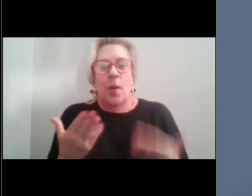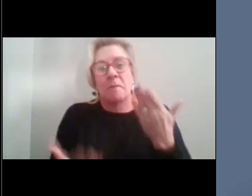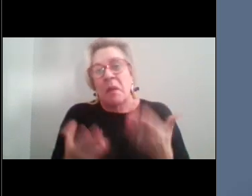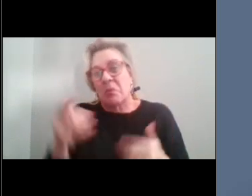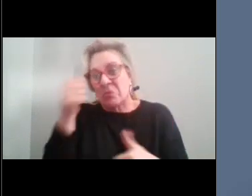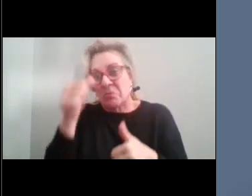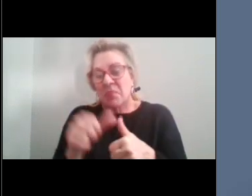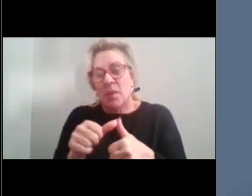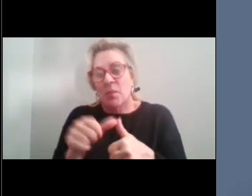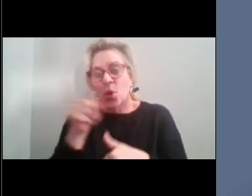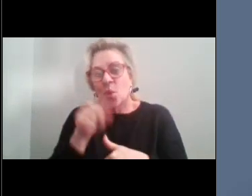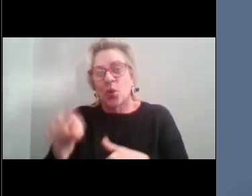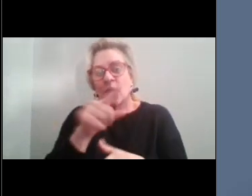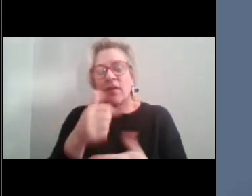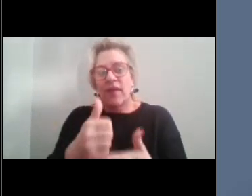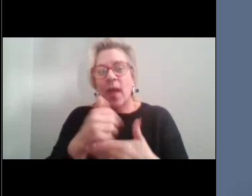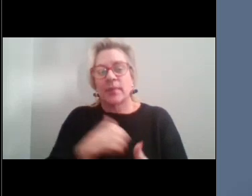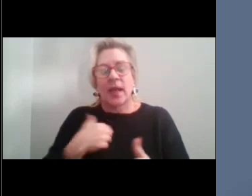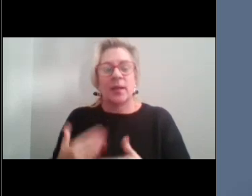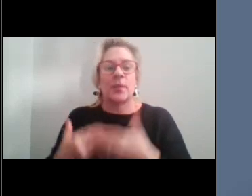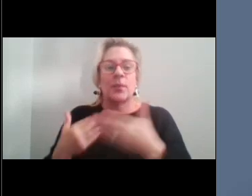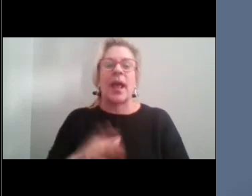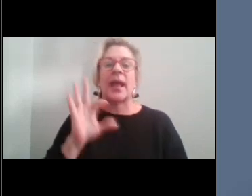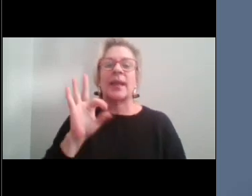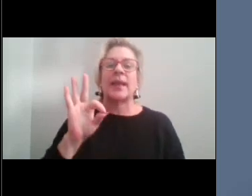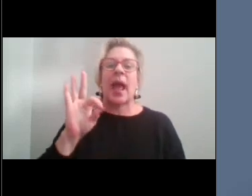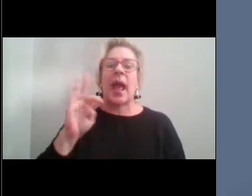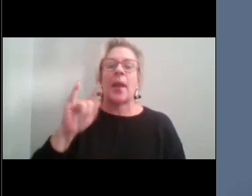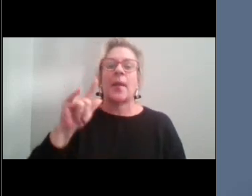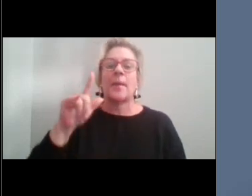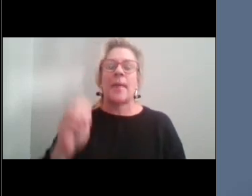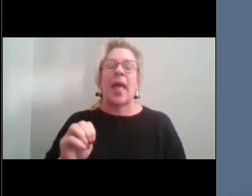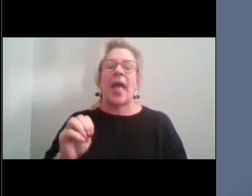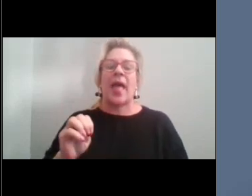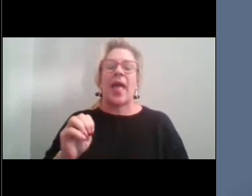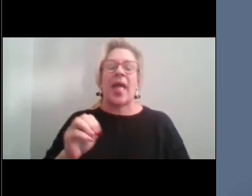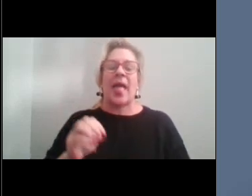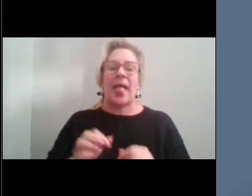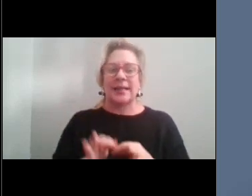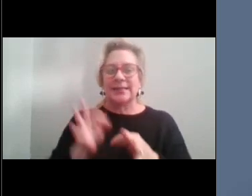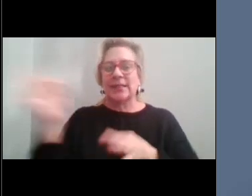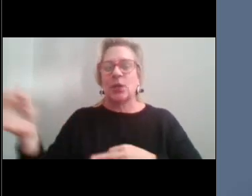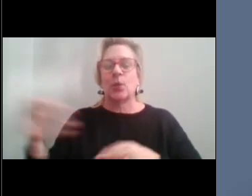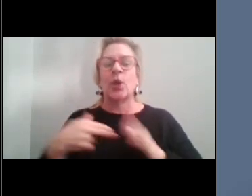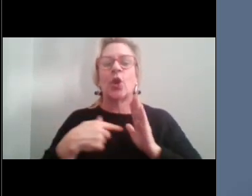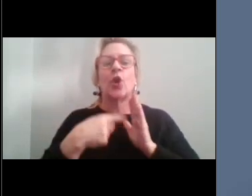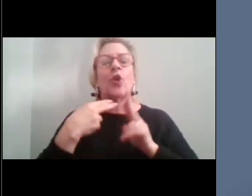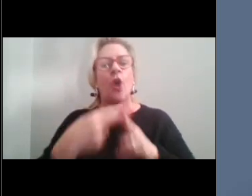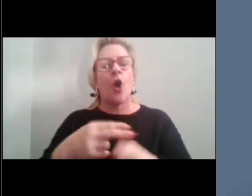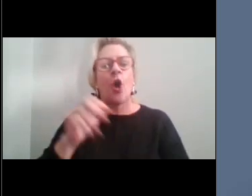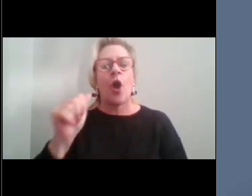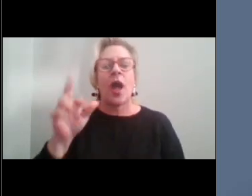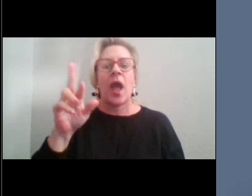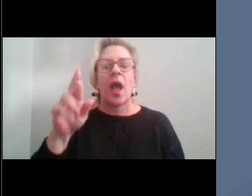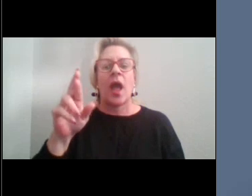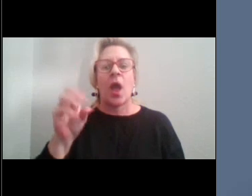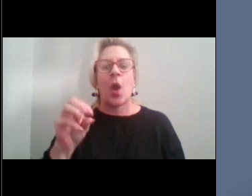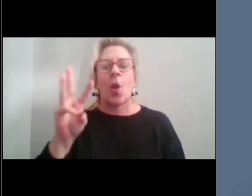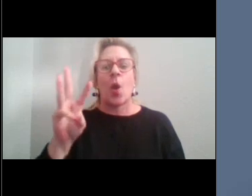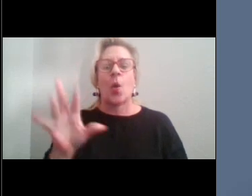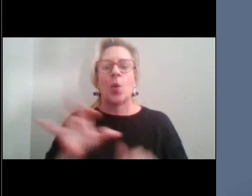you guys have helped us to deliver a 9-mile extension to the Metrolink system that we call the Aero system. That system is now